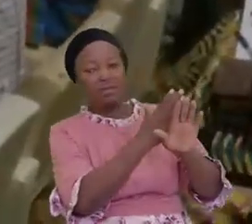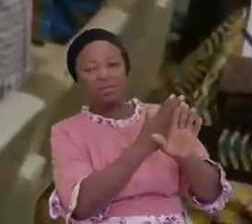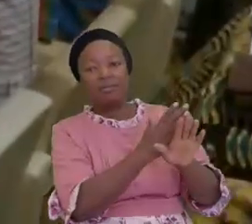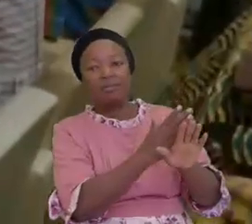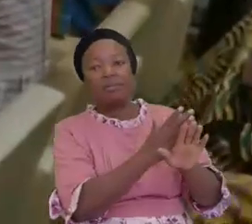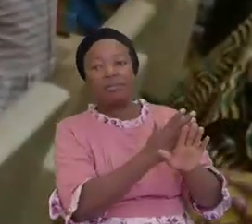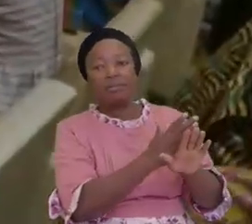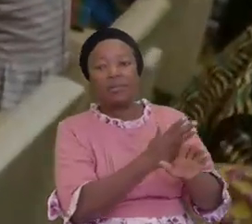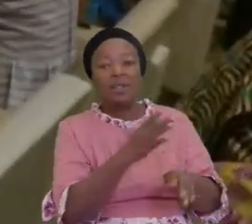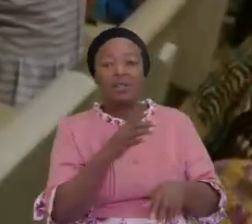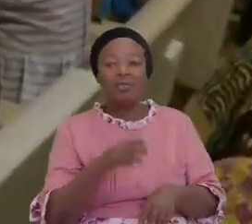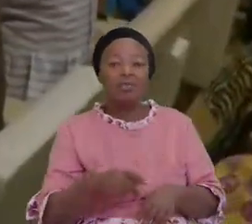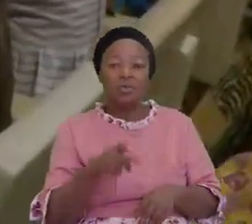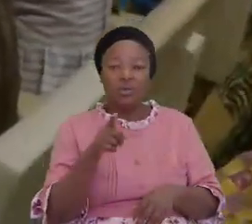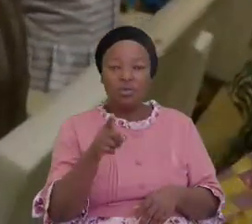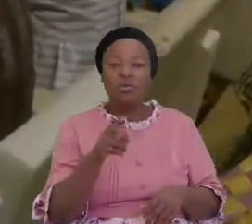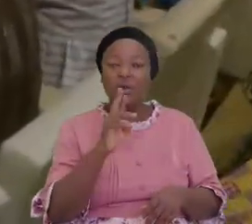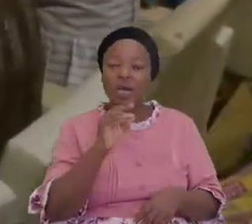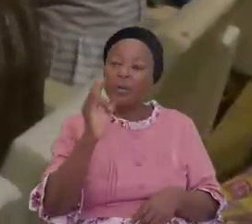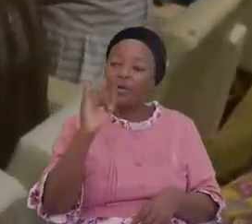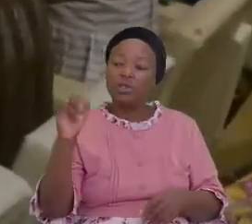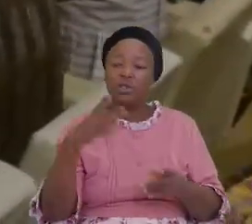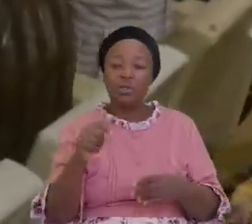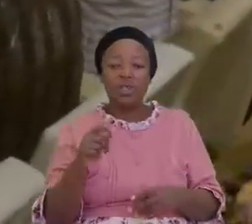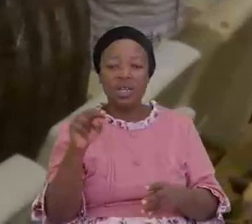you are ministering to the needs of the people.